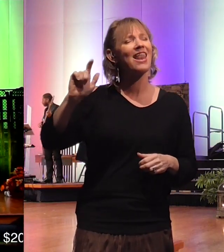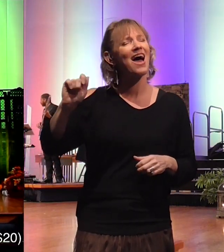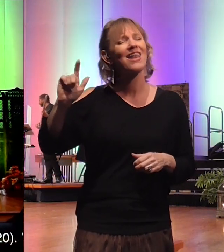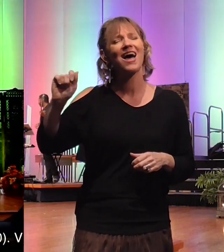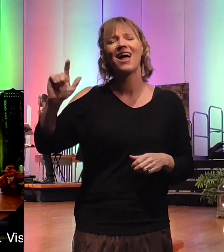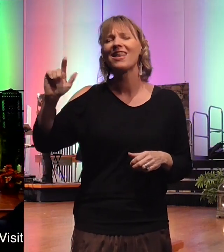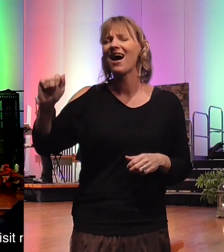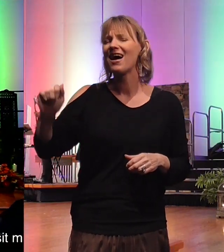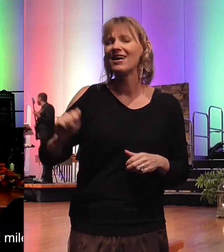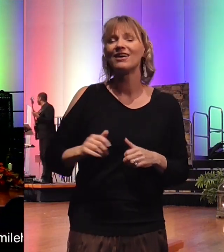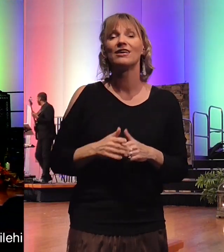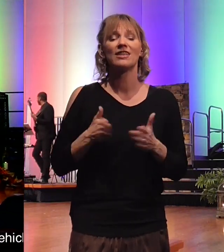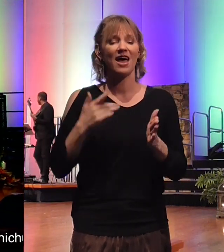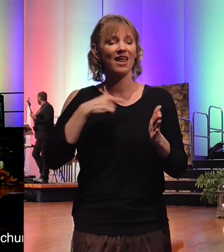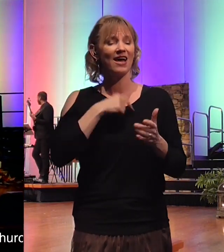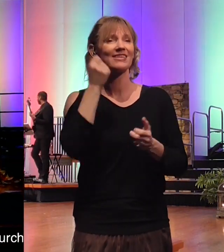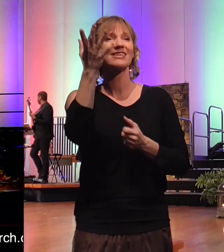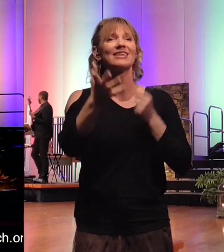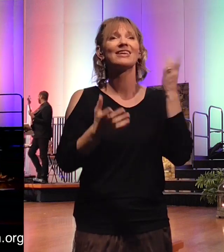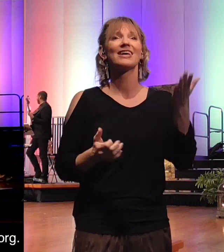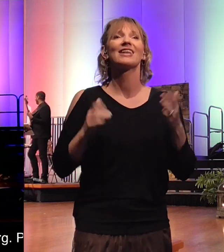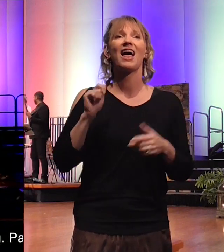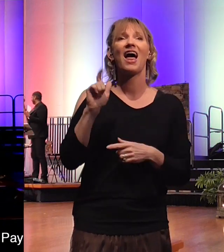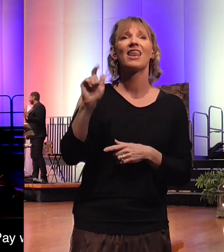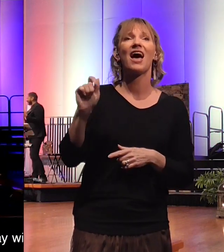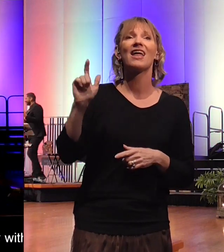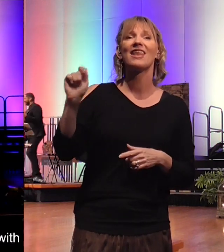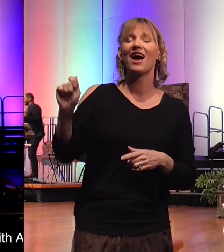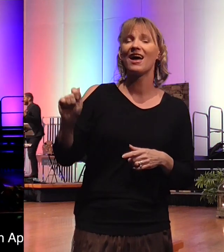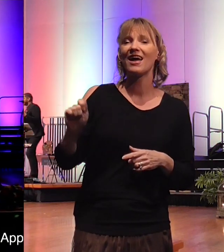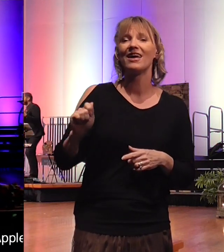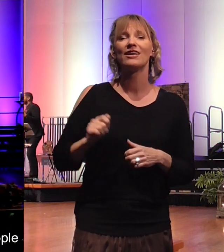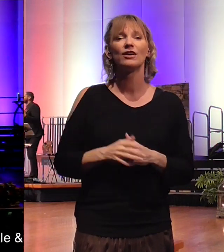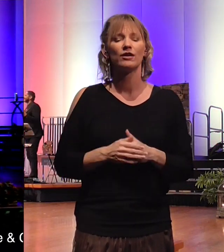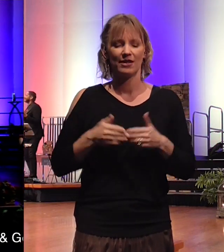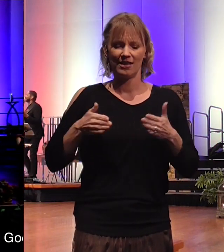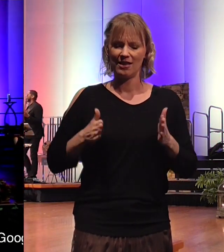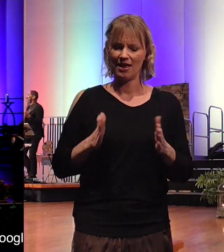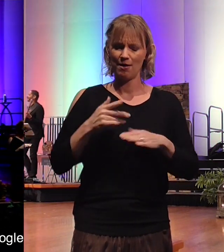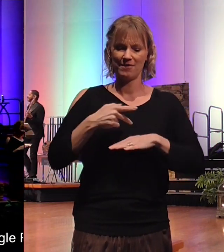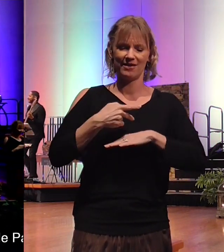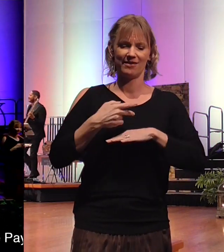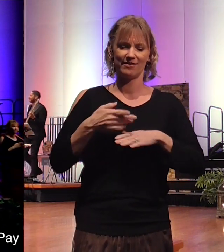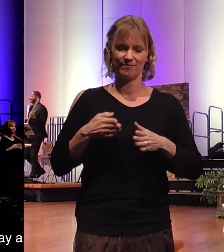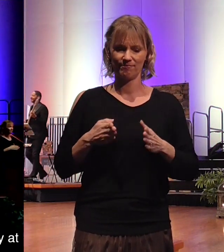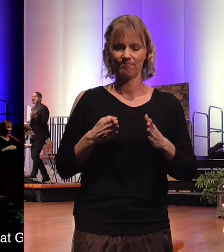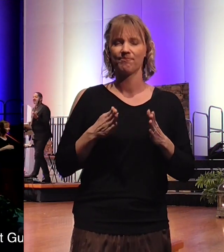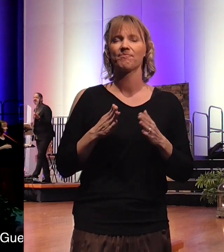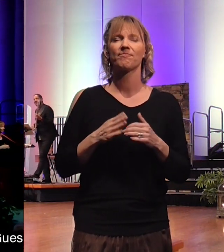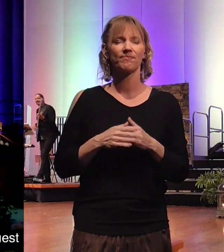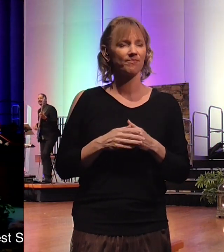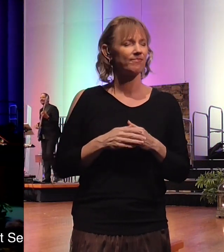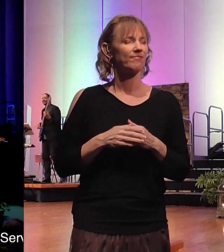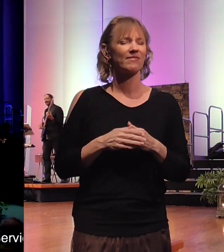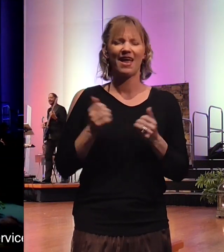Ha-de-la-de-la-la-la. Let's all sing. Ha-de-la-de-la-la-la. Lay it down. Everything is